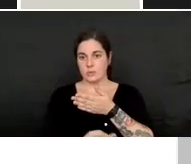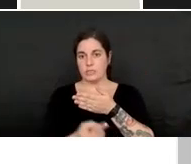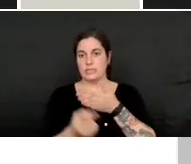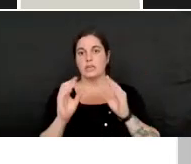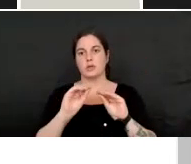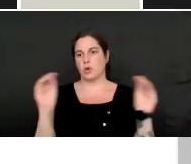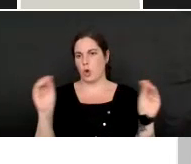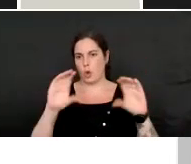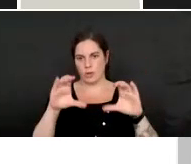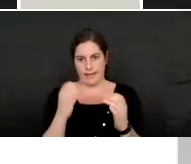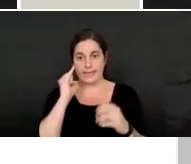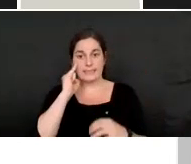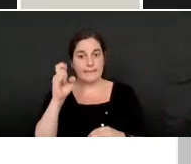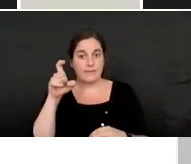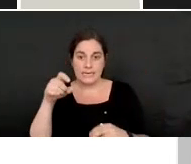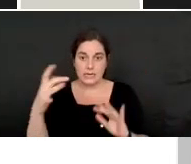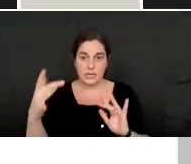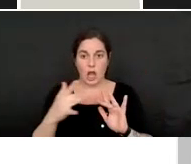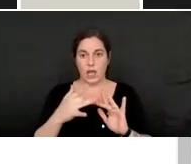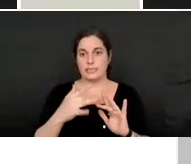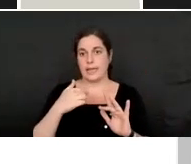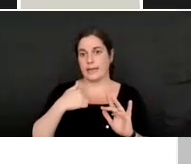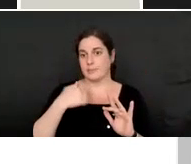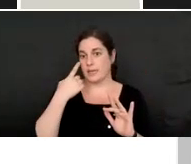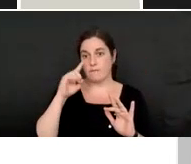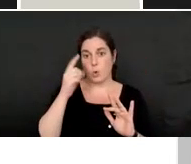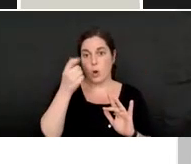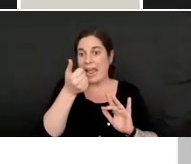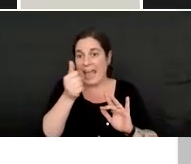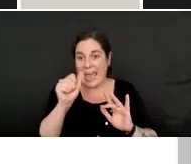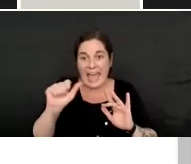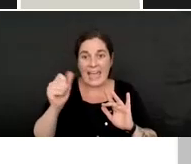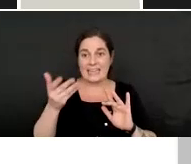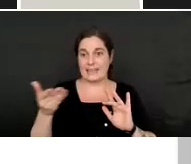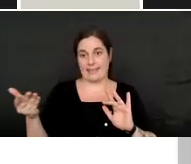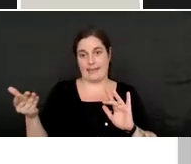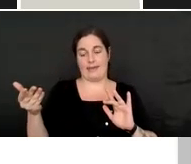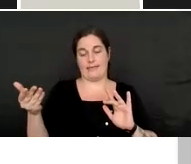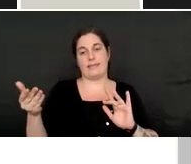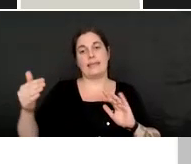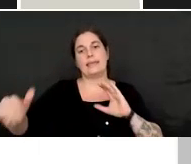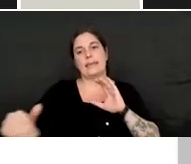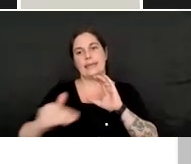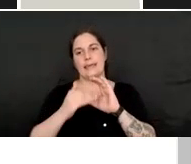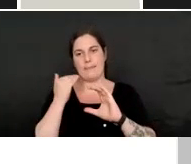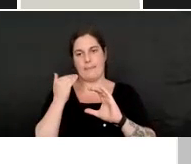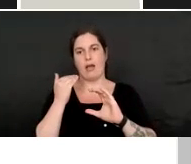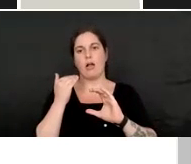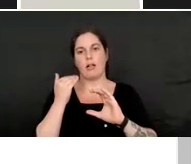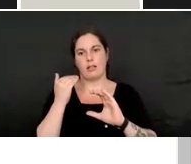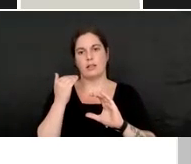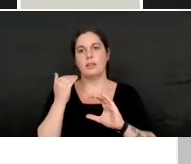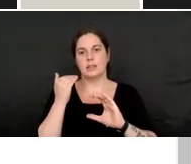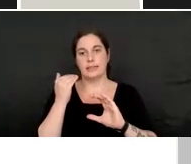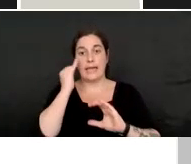need me for anything regarding any of these items, send me an email. And if I can help